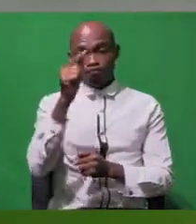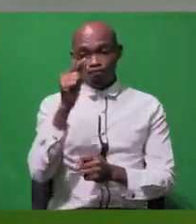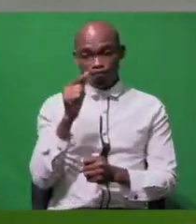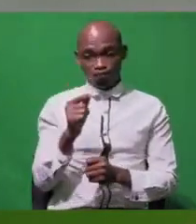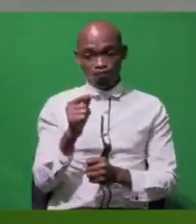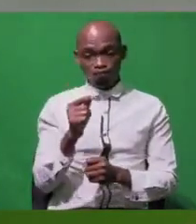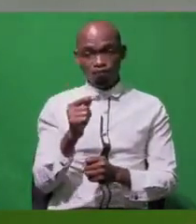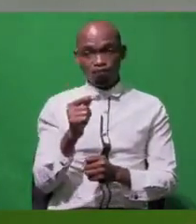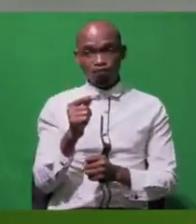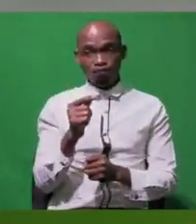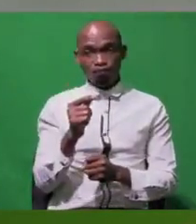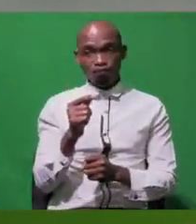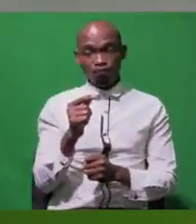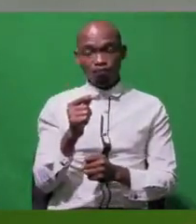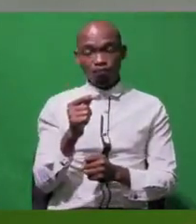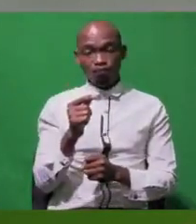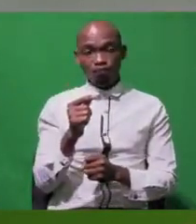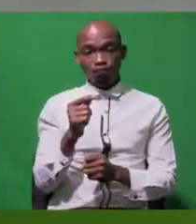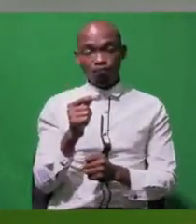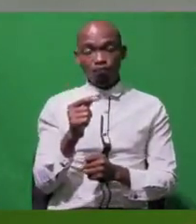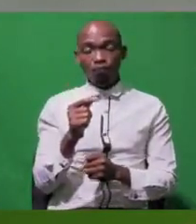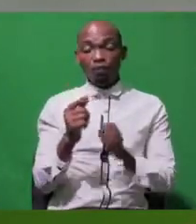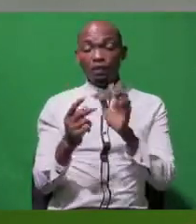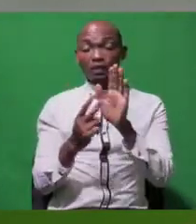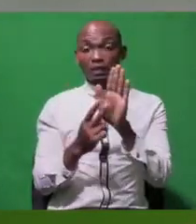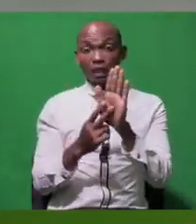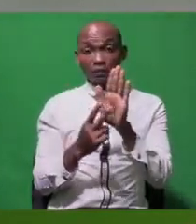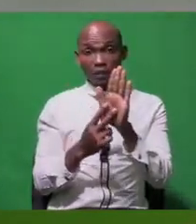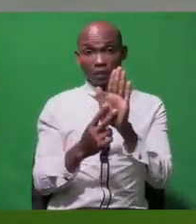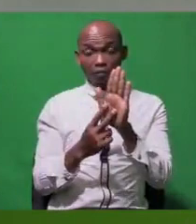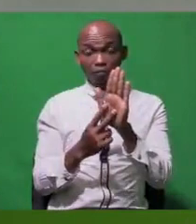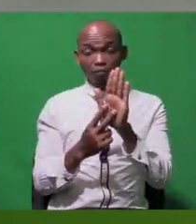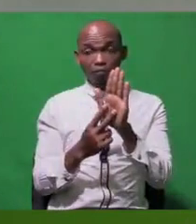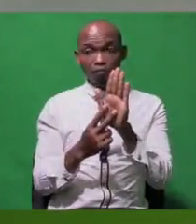9 minus 2, 7.